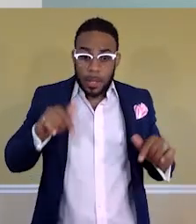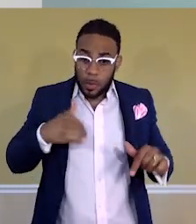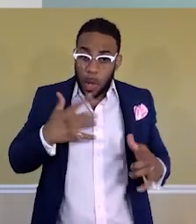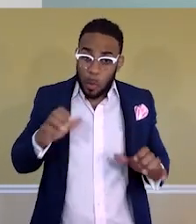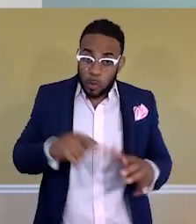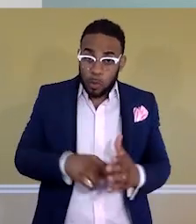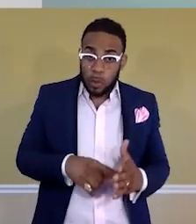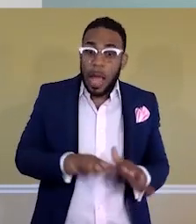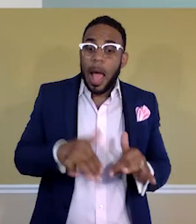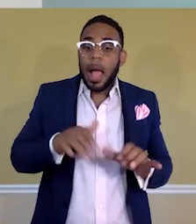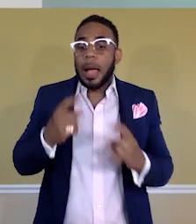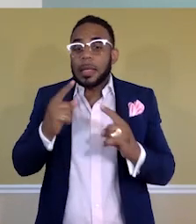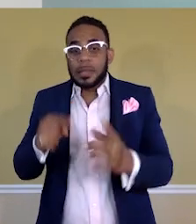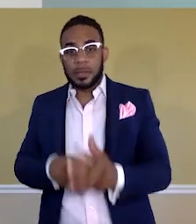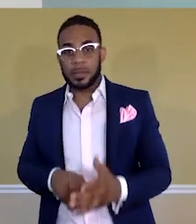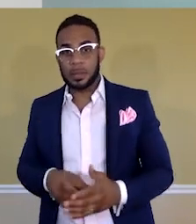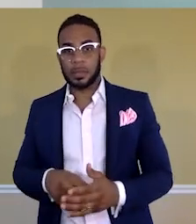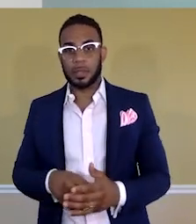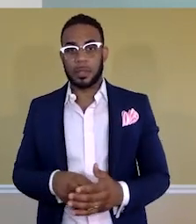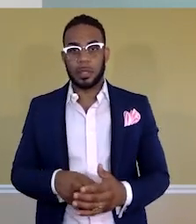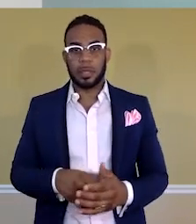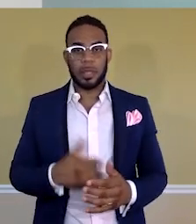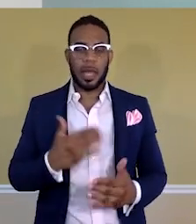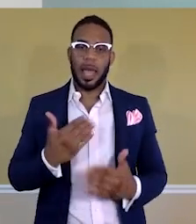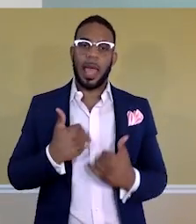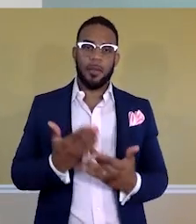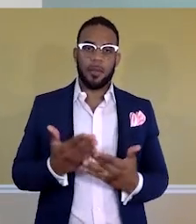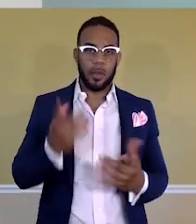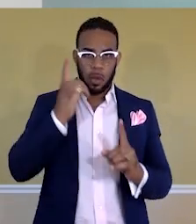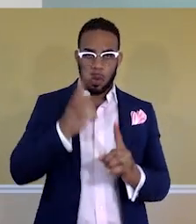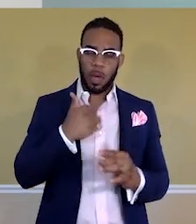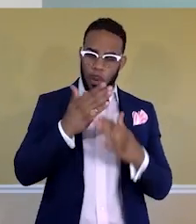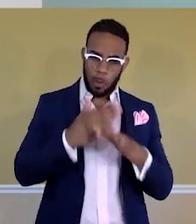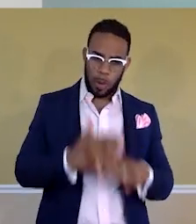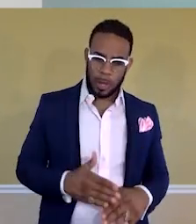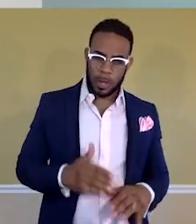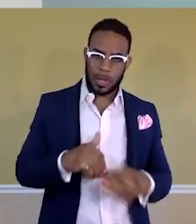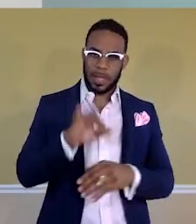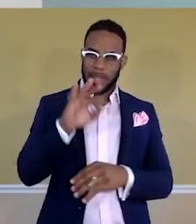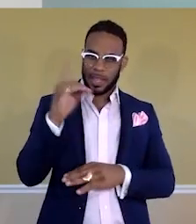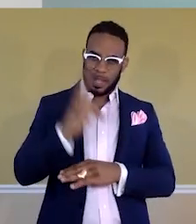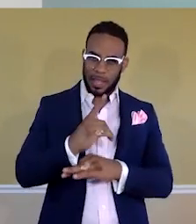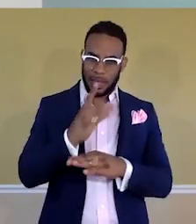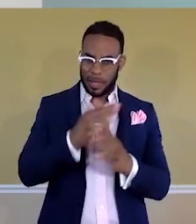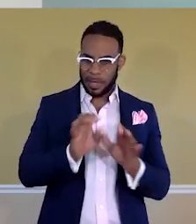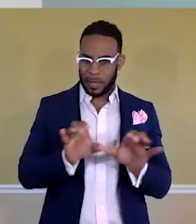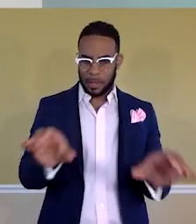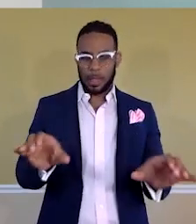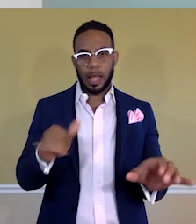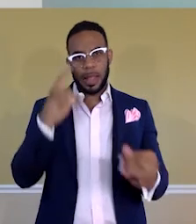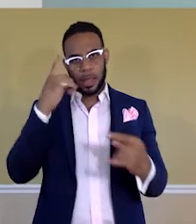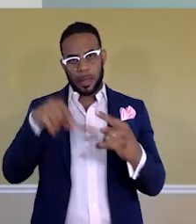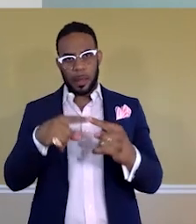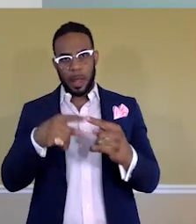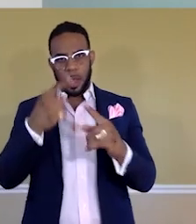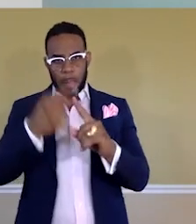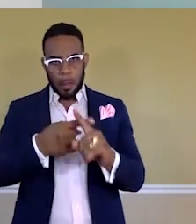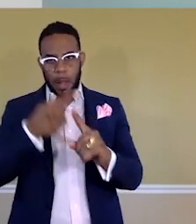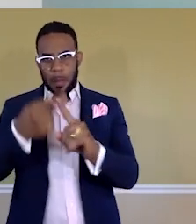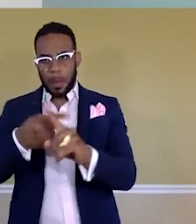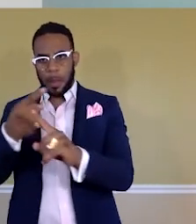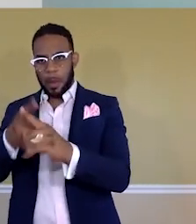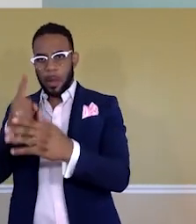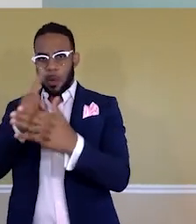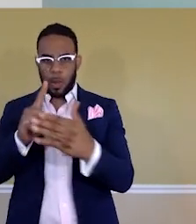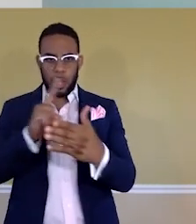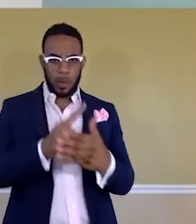what I want to do. How can I achieve it? So I've got these goals. I'm breaking them down into 90-day chunks. And I'm thinking about them month to month, week